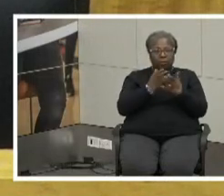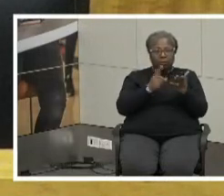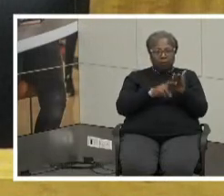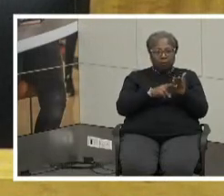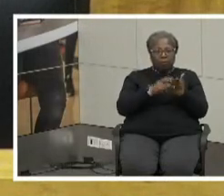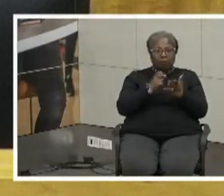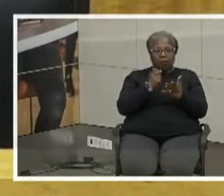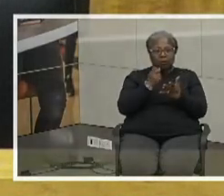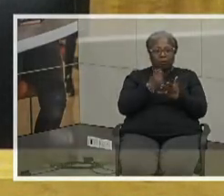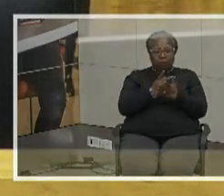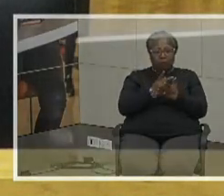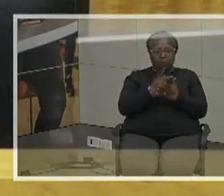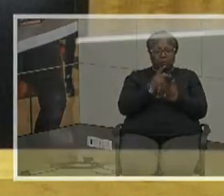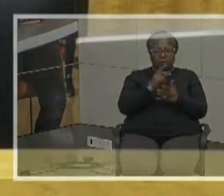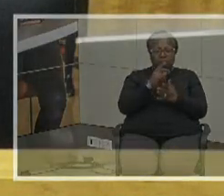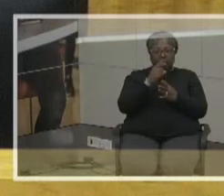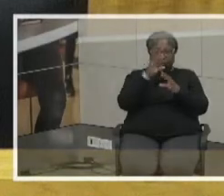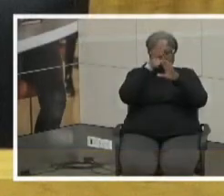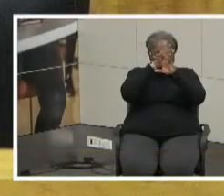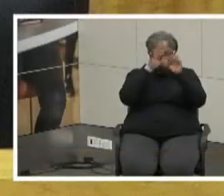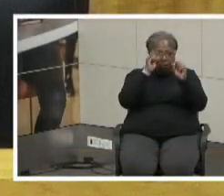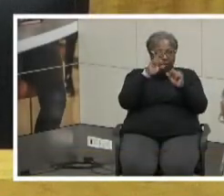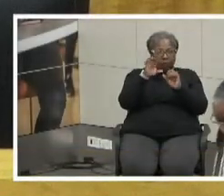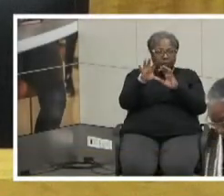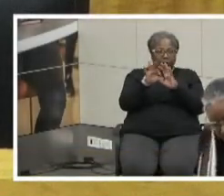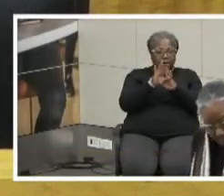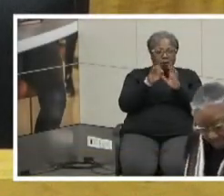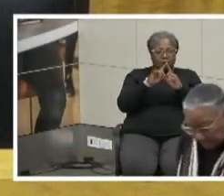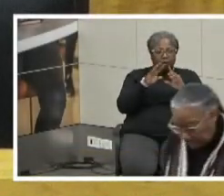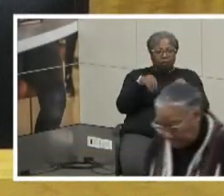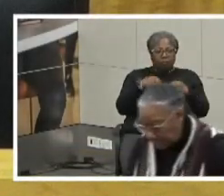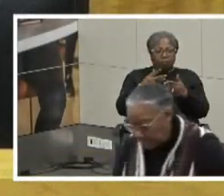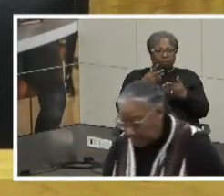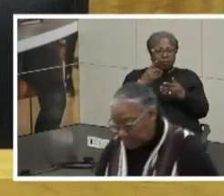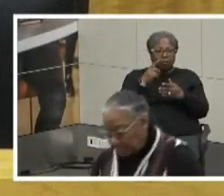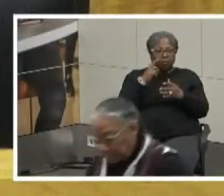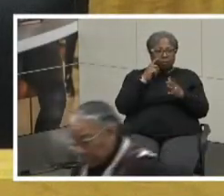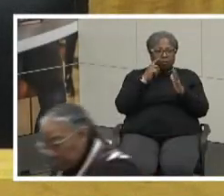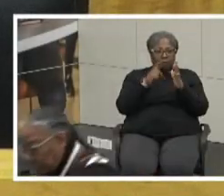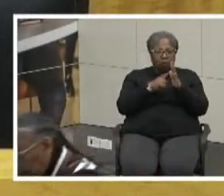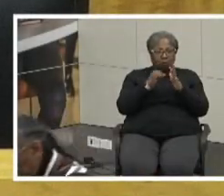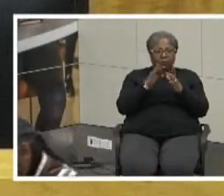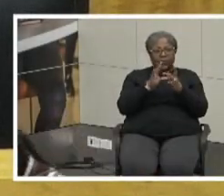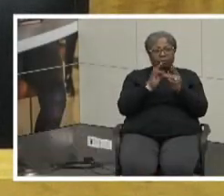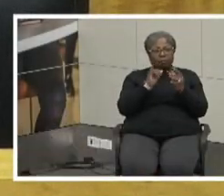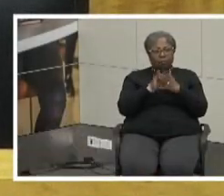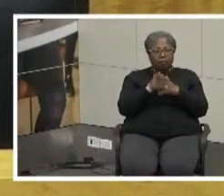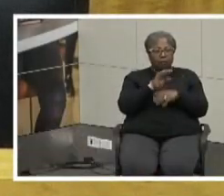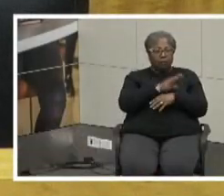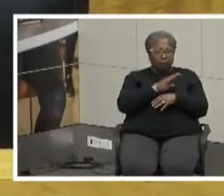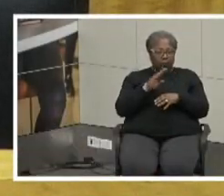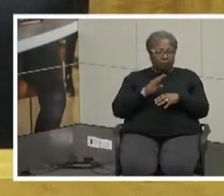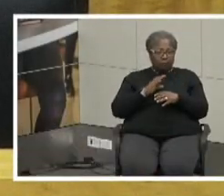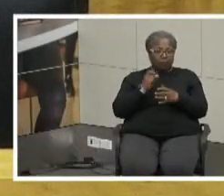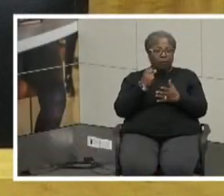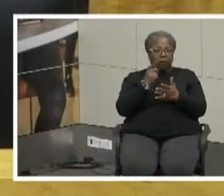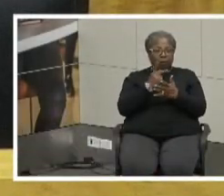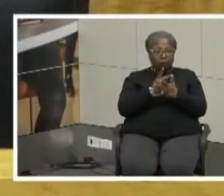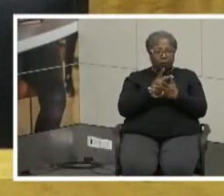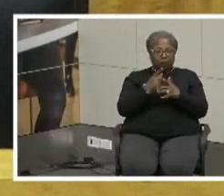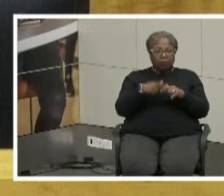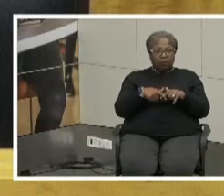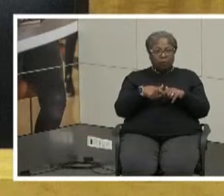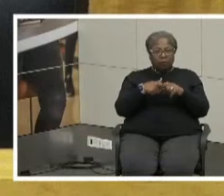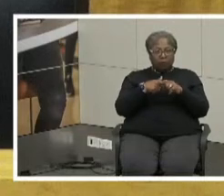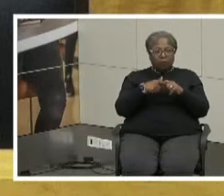authorize a superintendent or design to provide notice of of same that the board approves suspensions without pay for